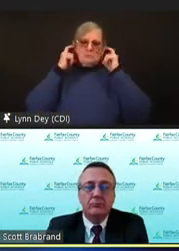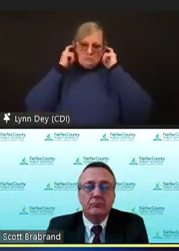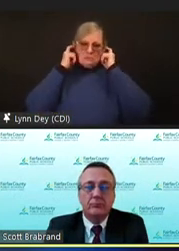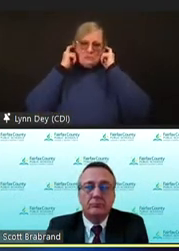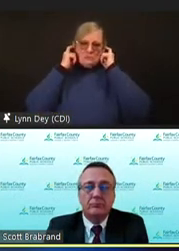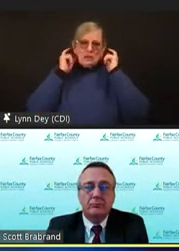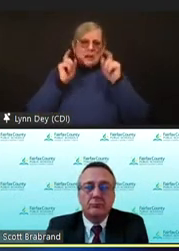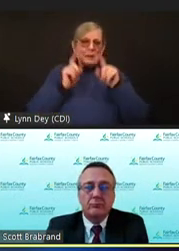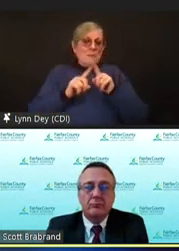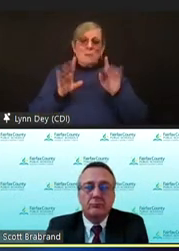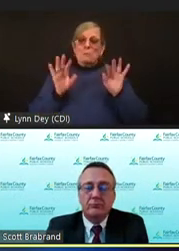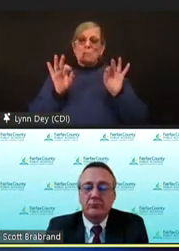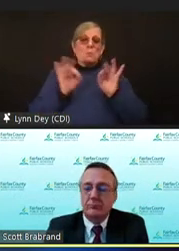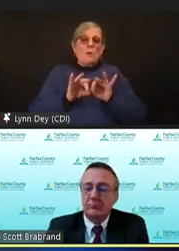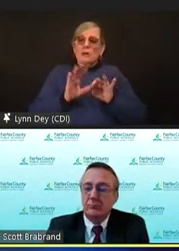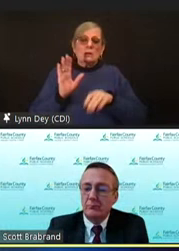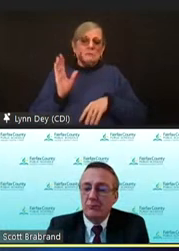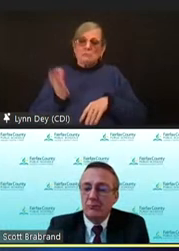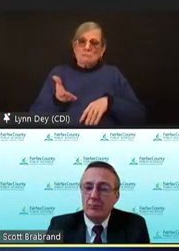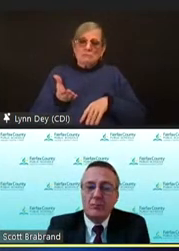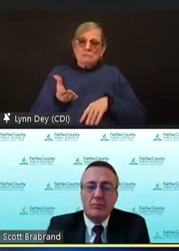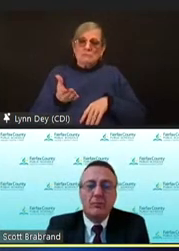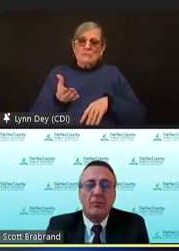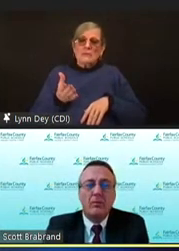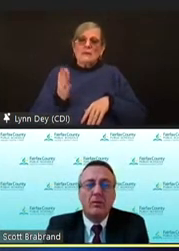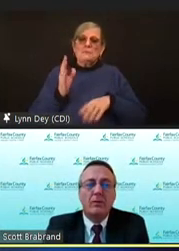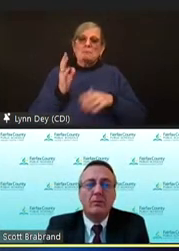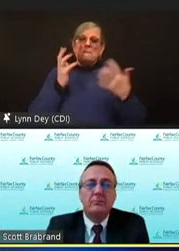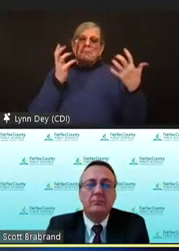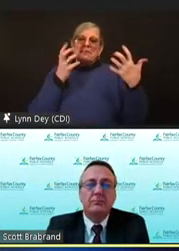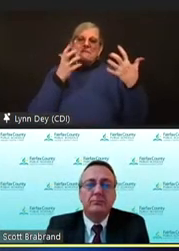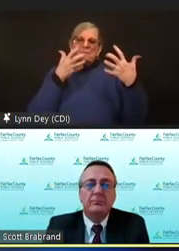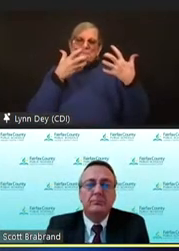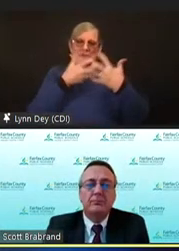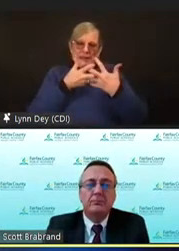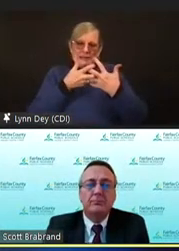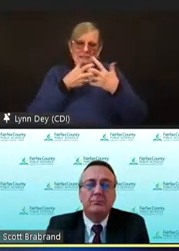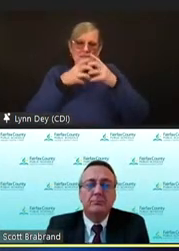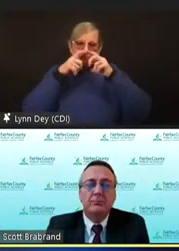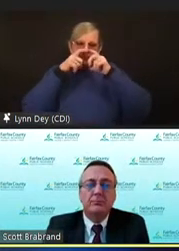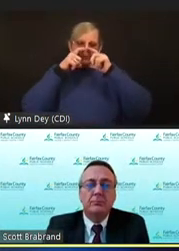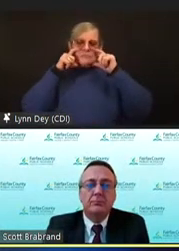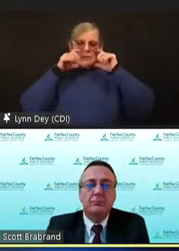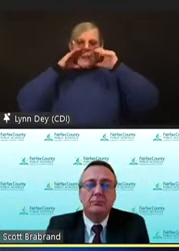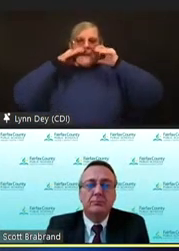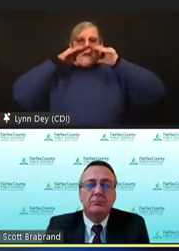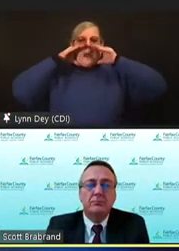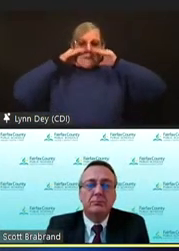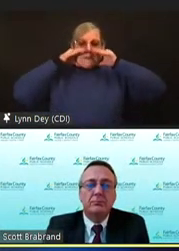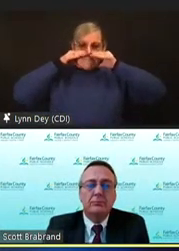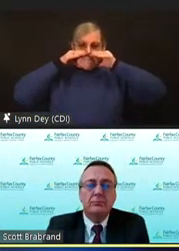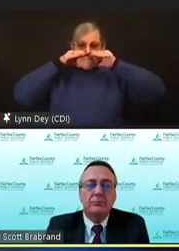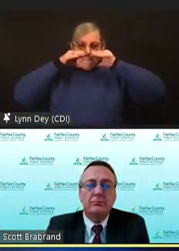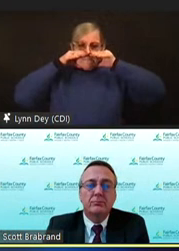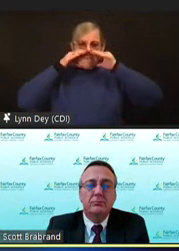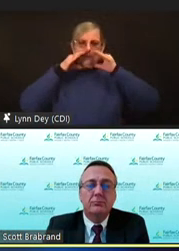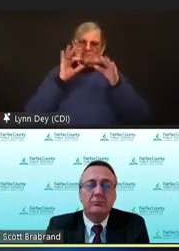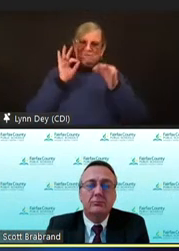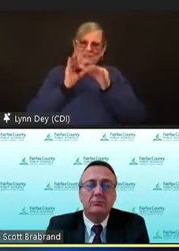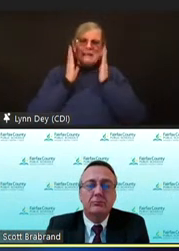that they said was the fit and the appropriate fit and usage of the mask and wearing the mask consistently and correctly.